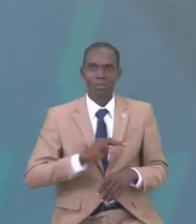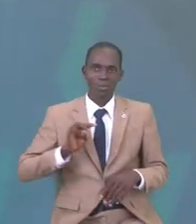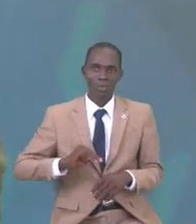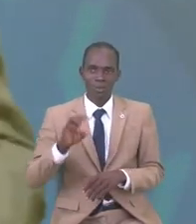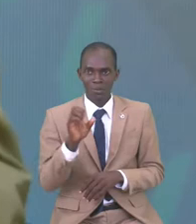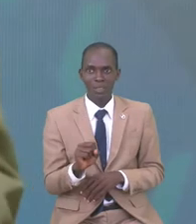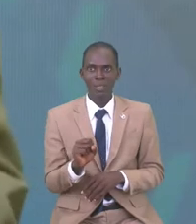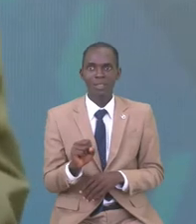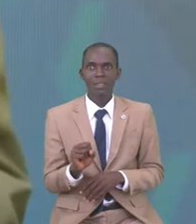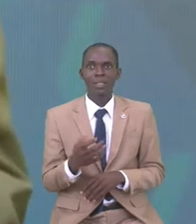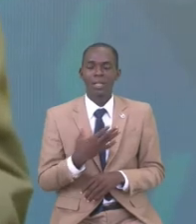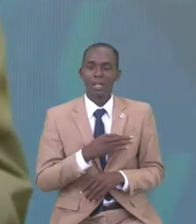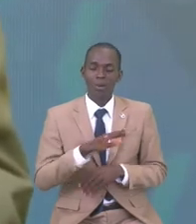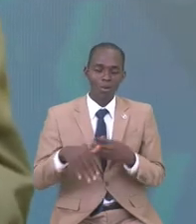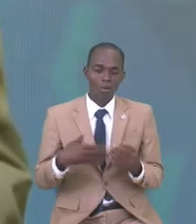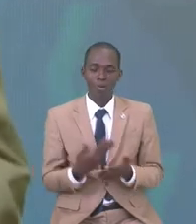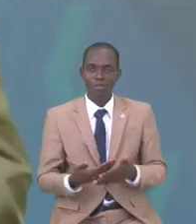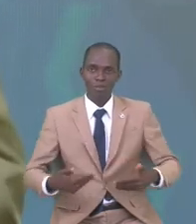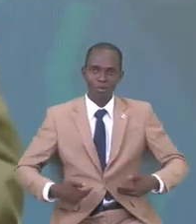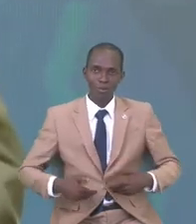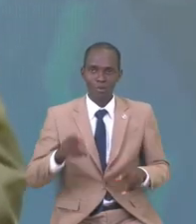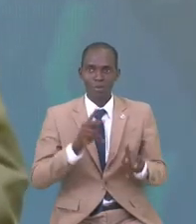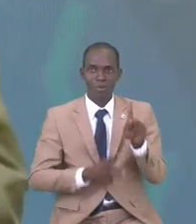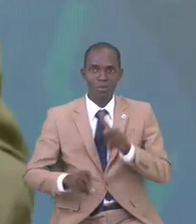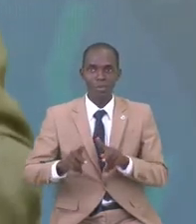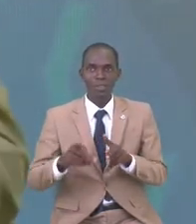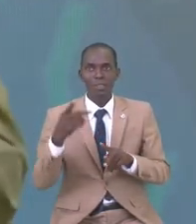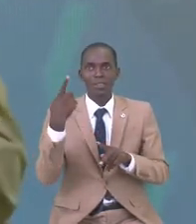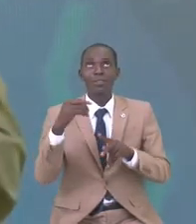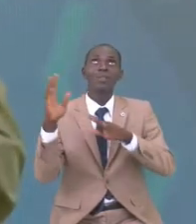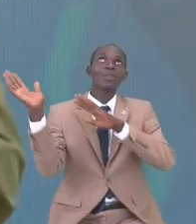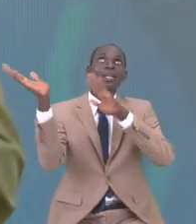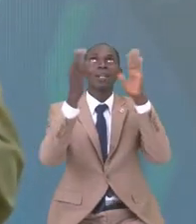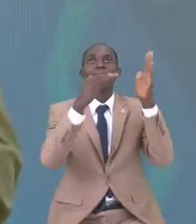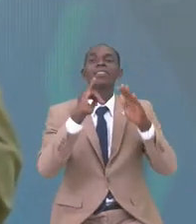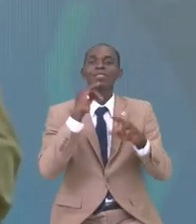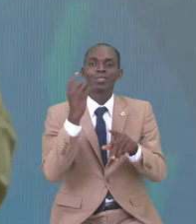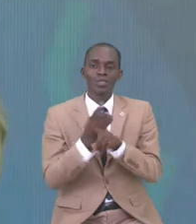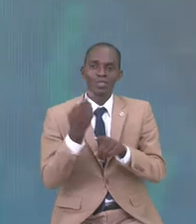and these young people, the sky is the limit.